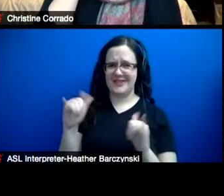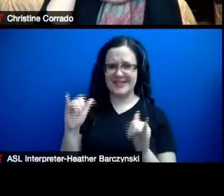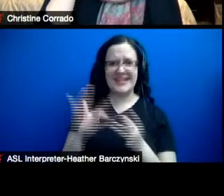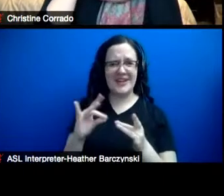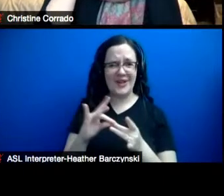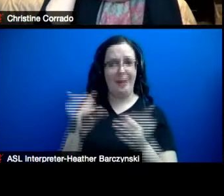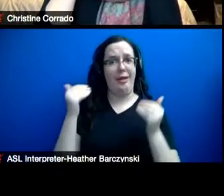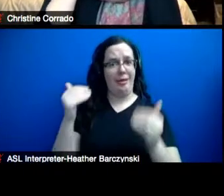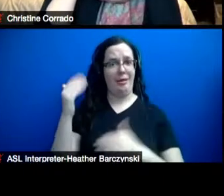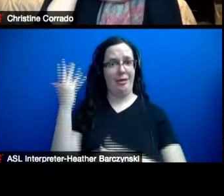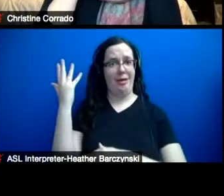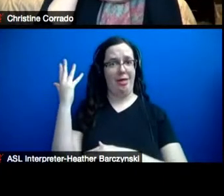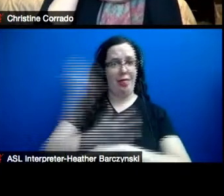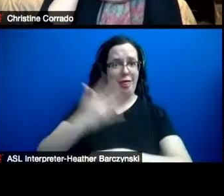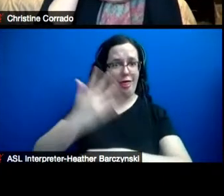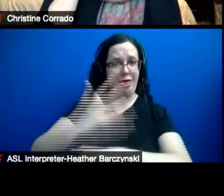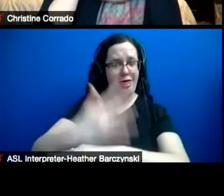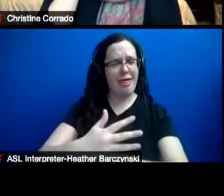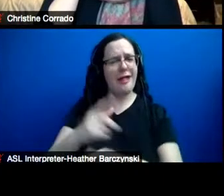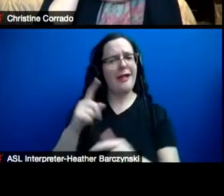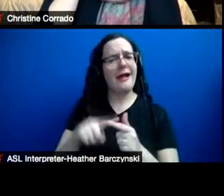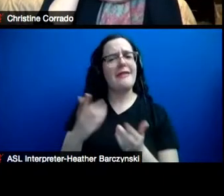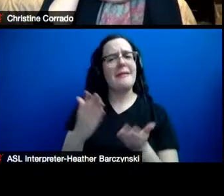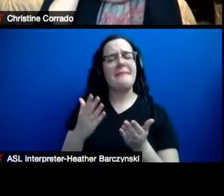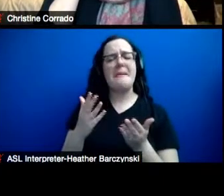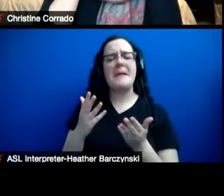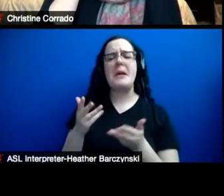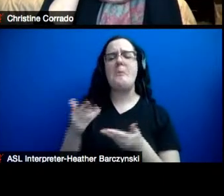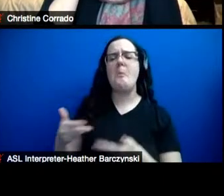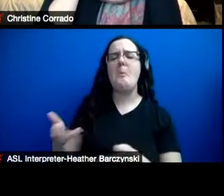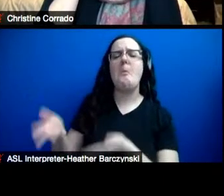thing and then maybe letting a little bit of it grow back.